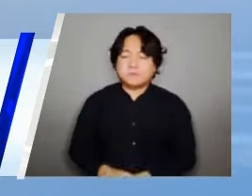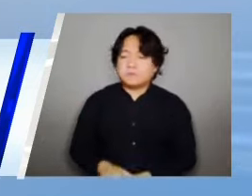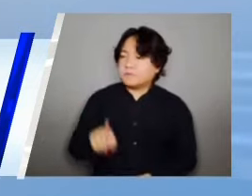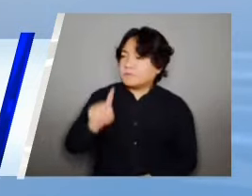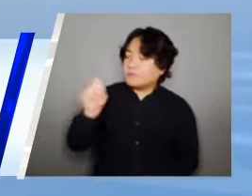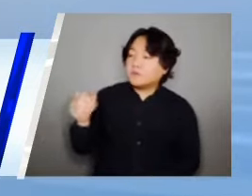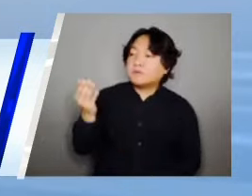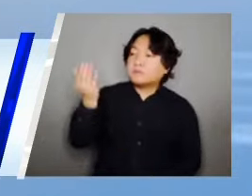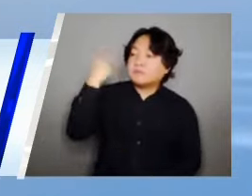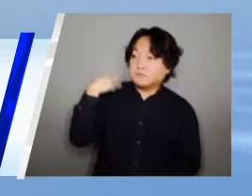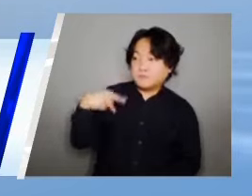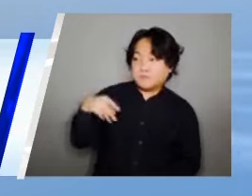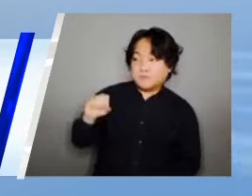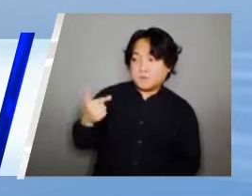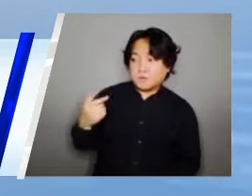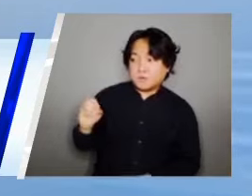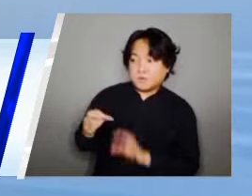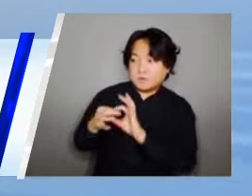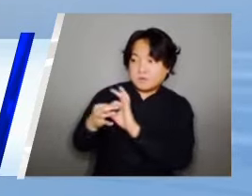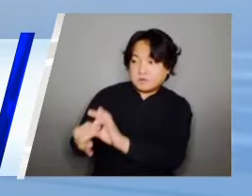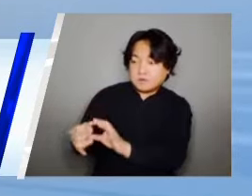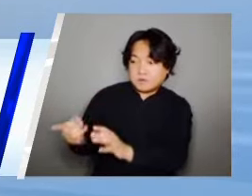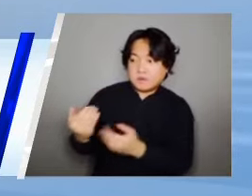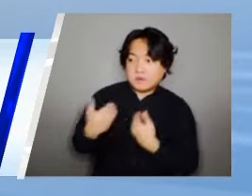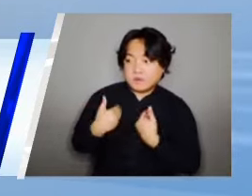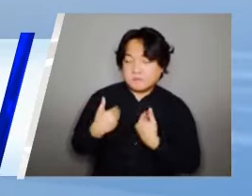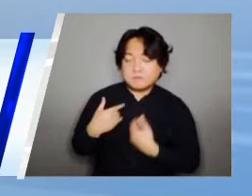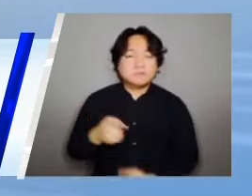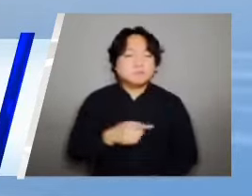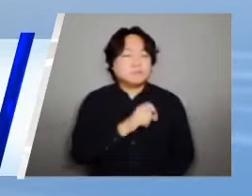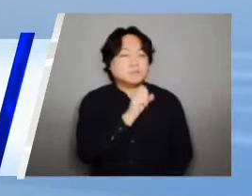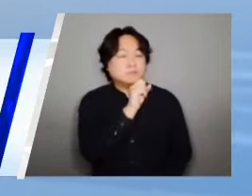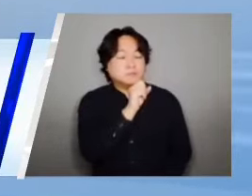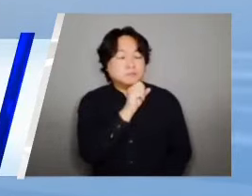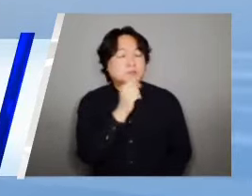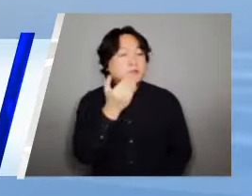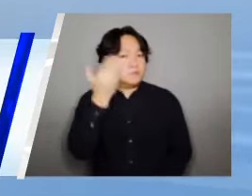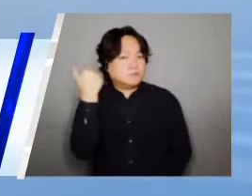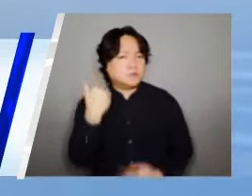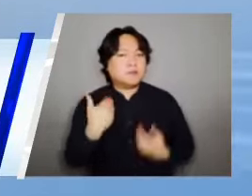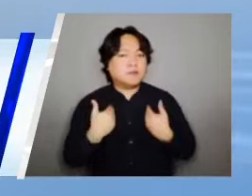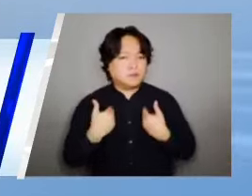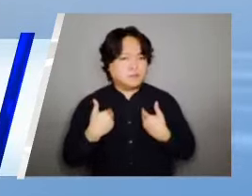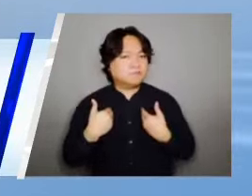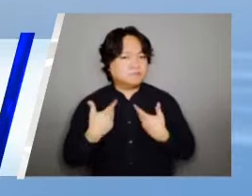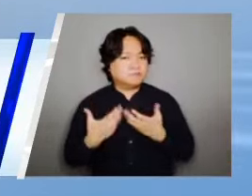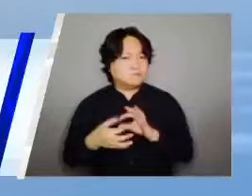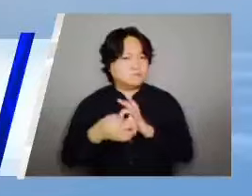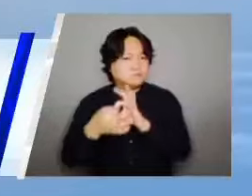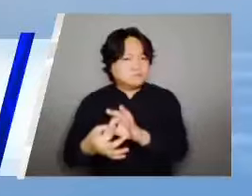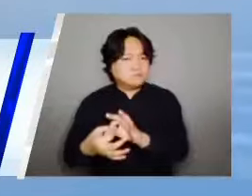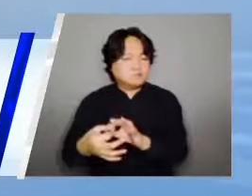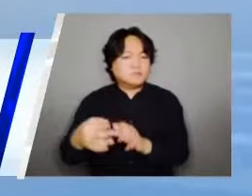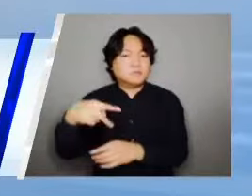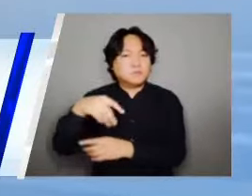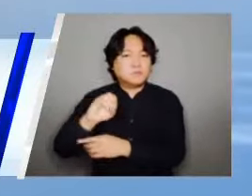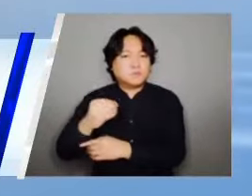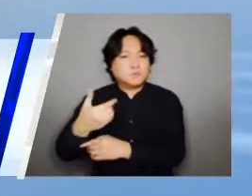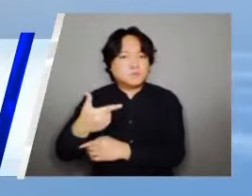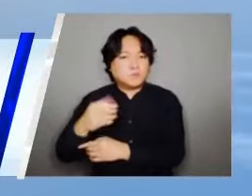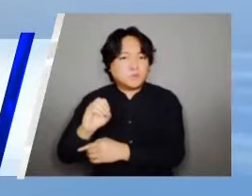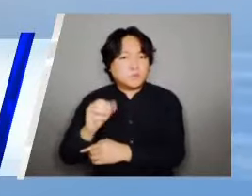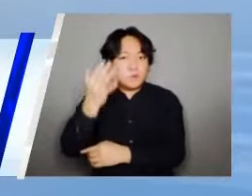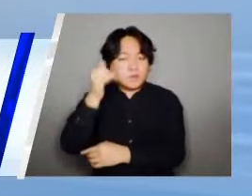before before I had transaction with a poco company for renting out a condo